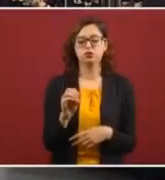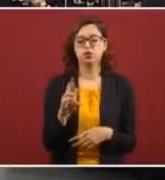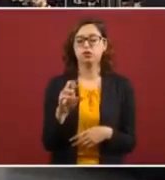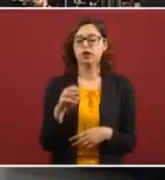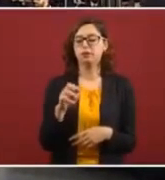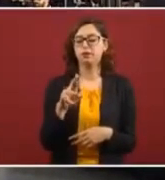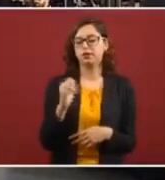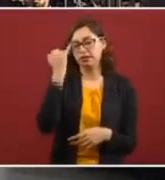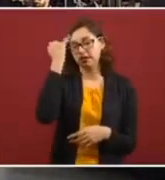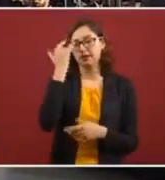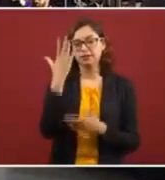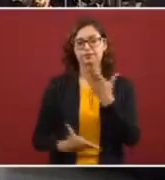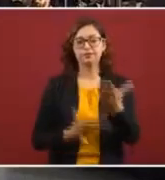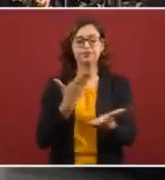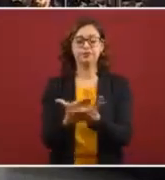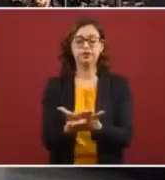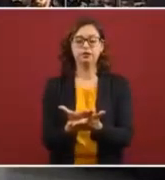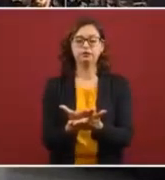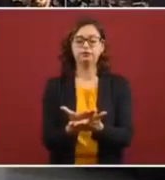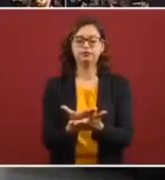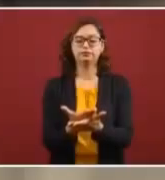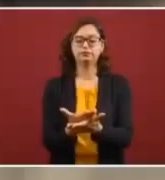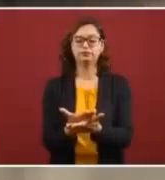presented an initiative